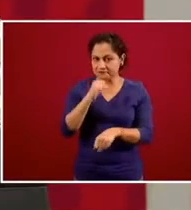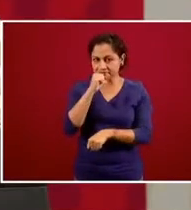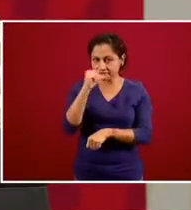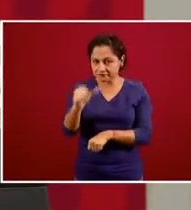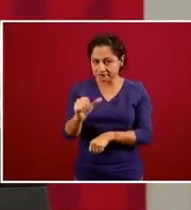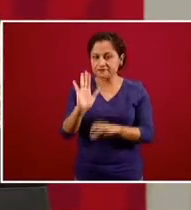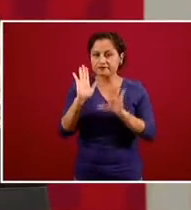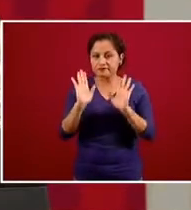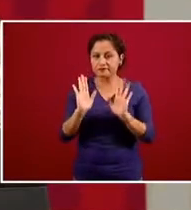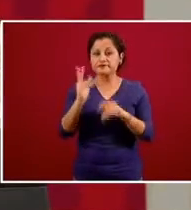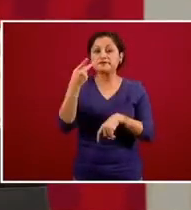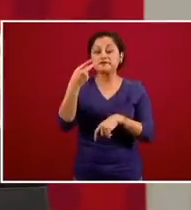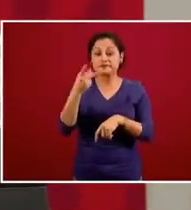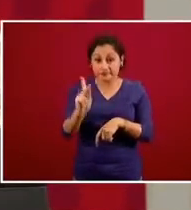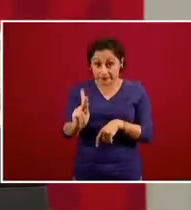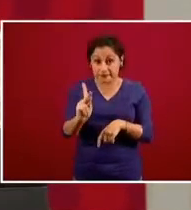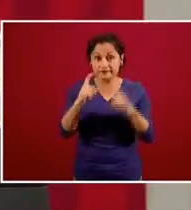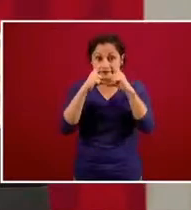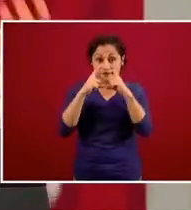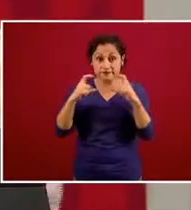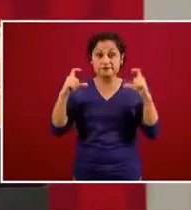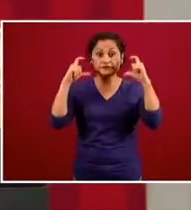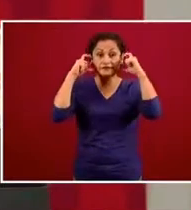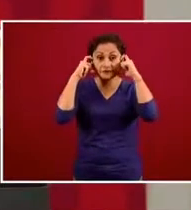feel like you're immune to the virus,